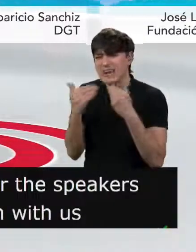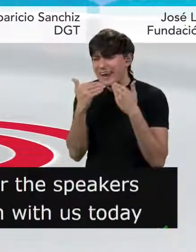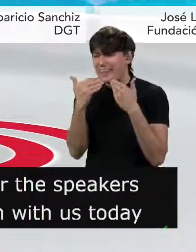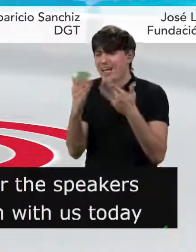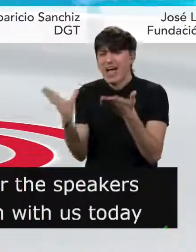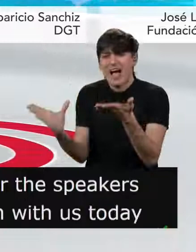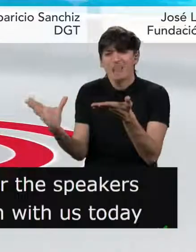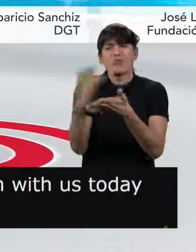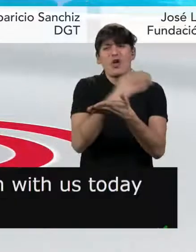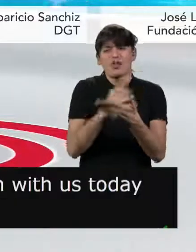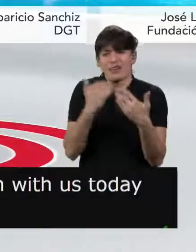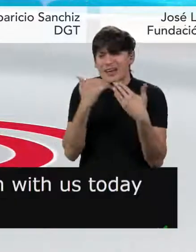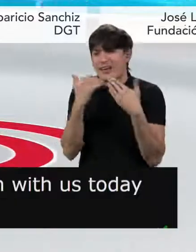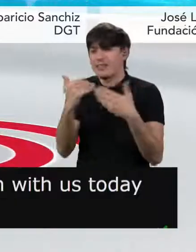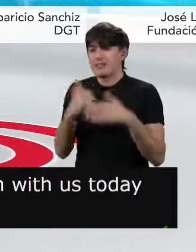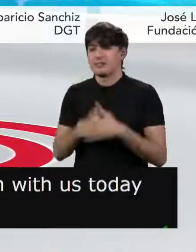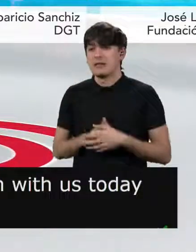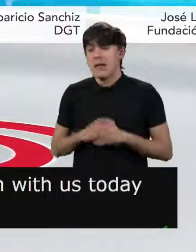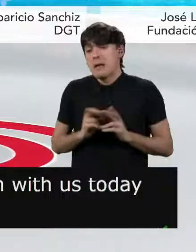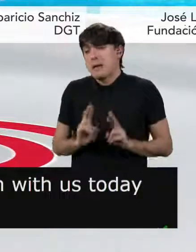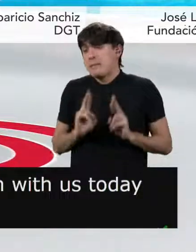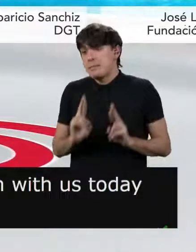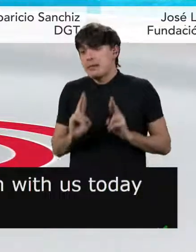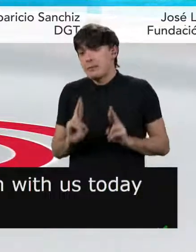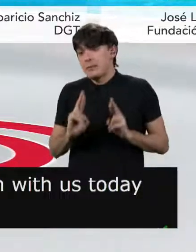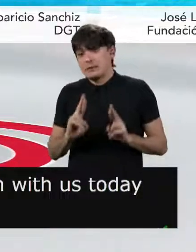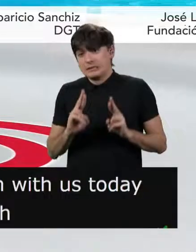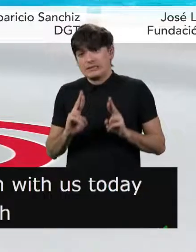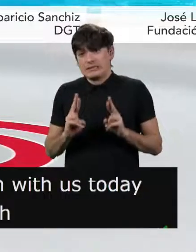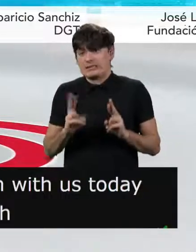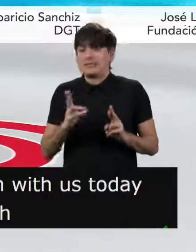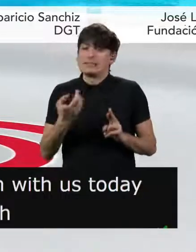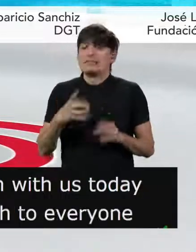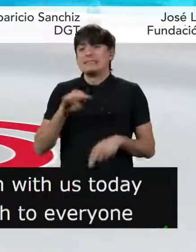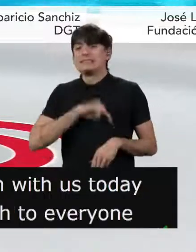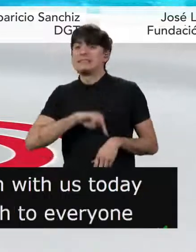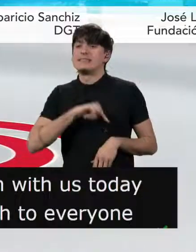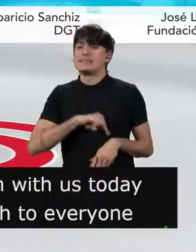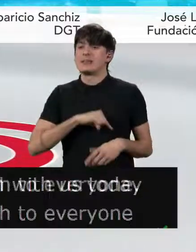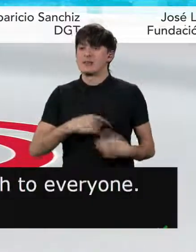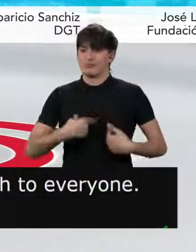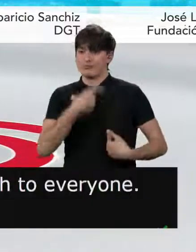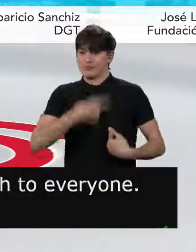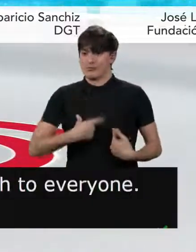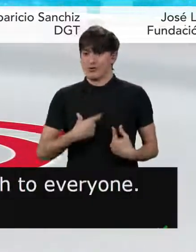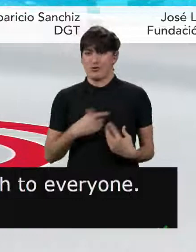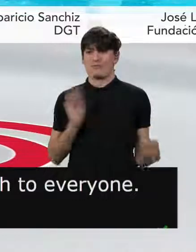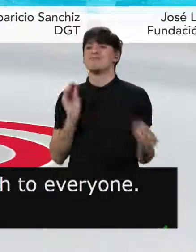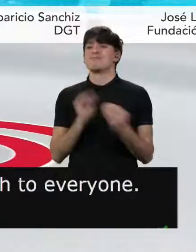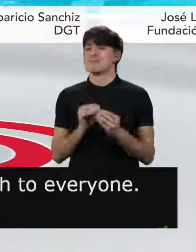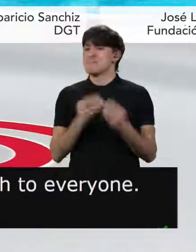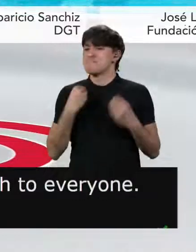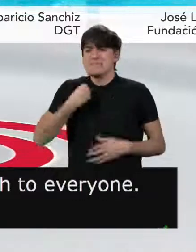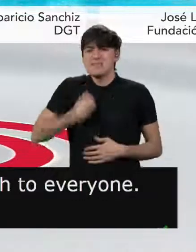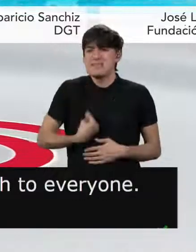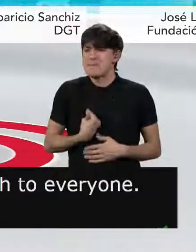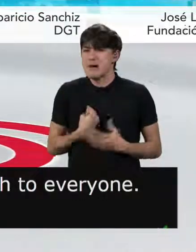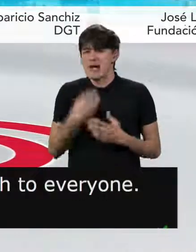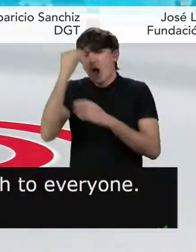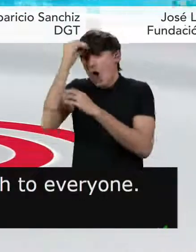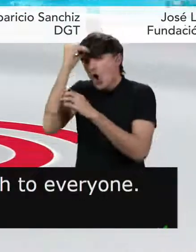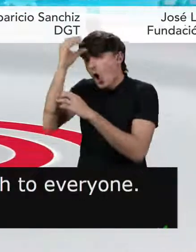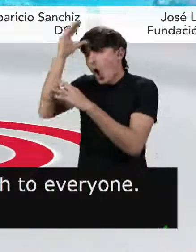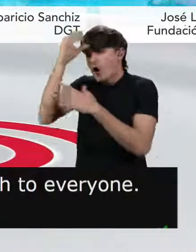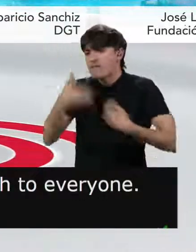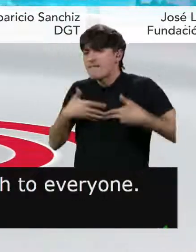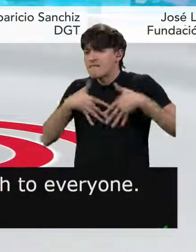Thank you so much to everyone. We hope that you have the same feeling as I do, that all of